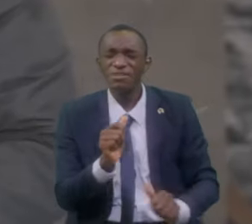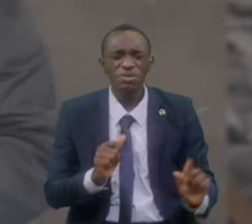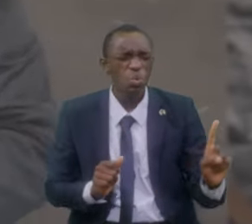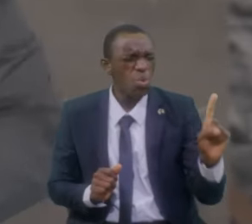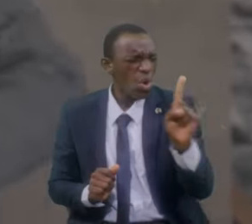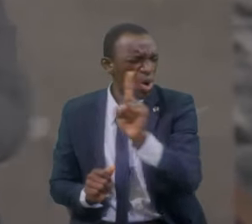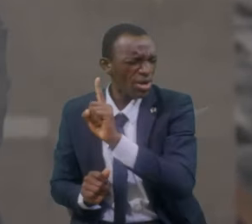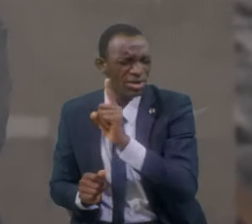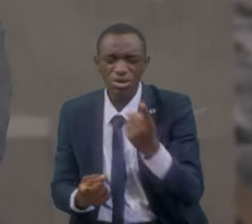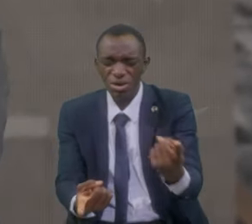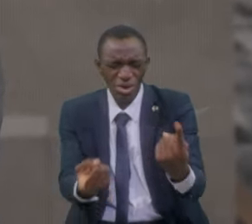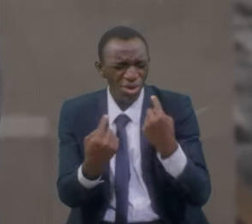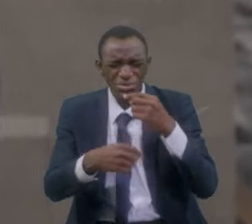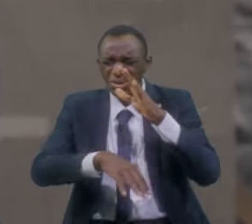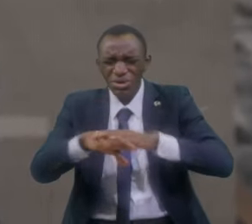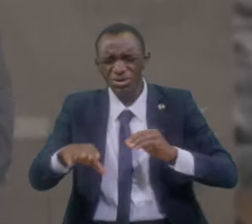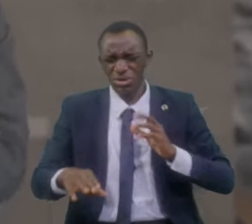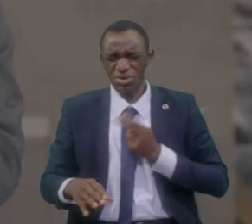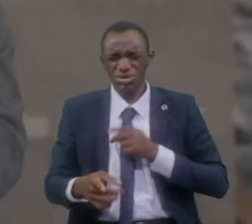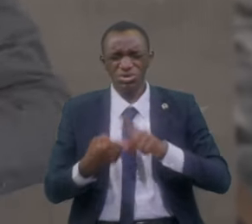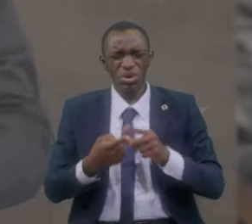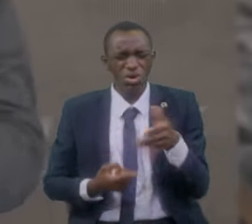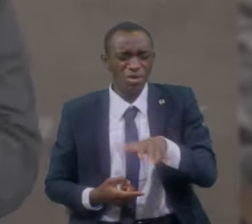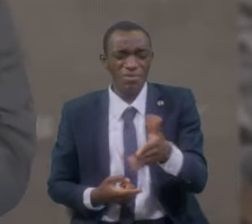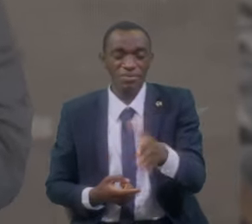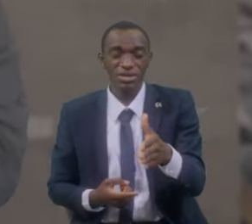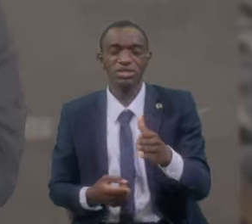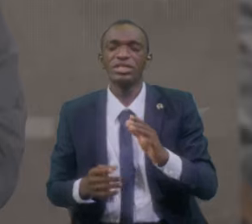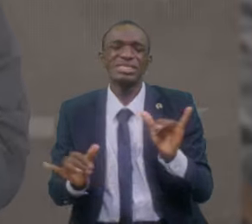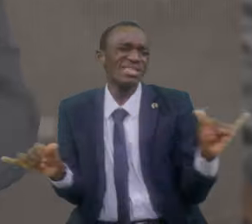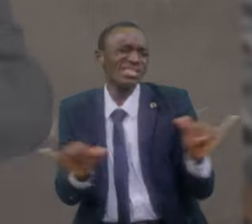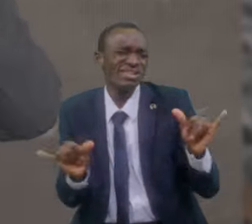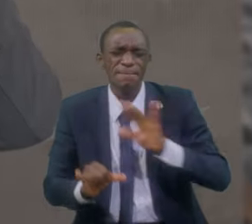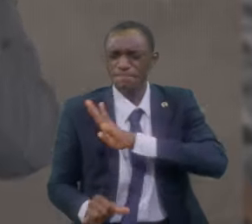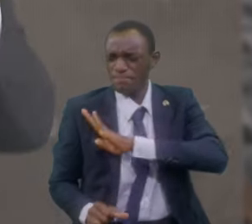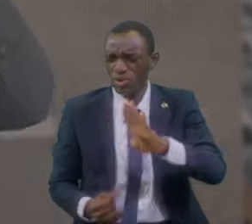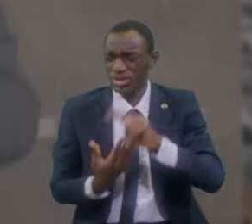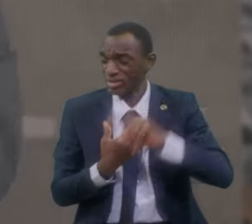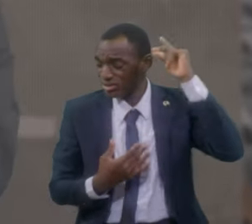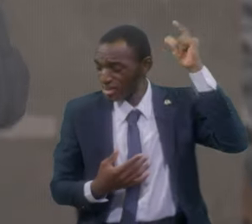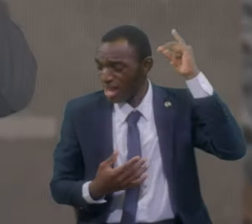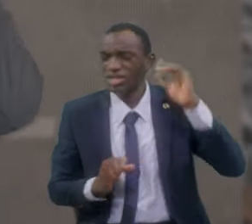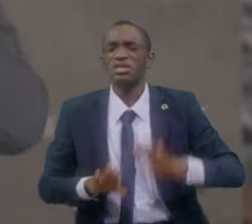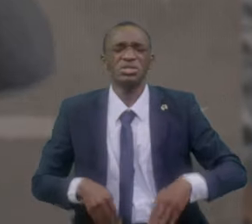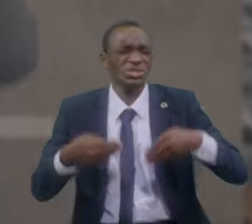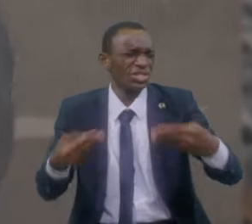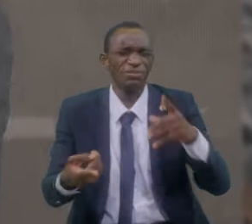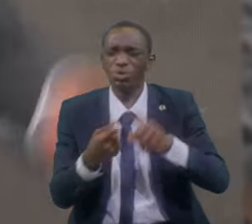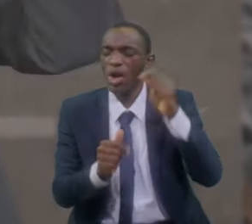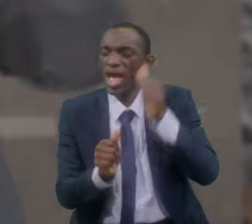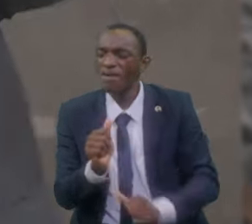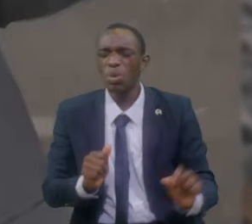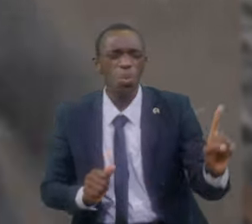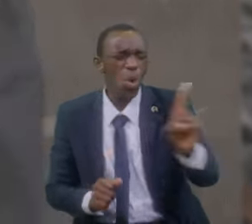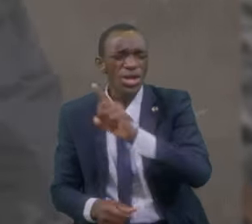to compromise. That same boldness give to everyone in your church today